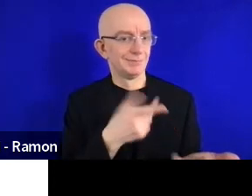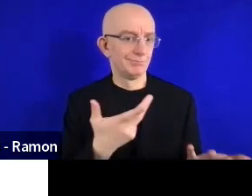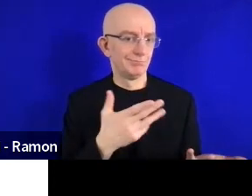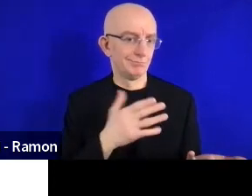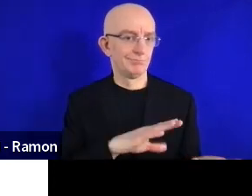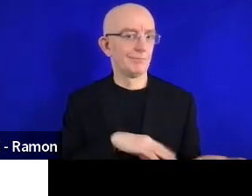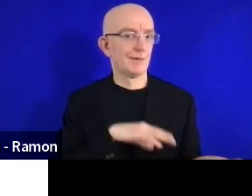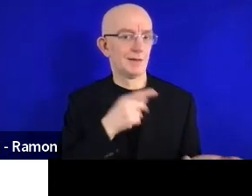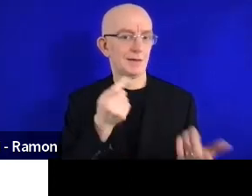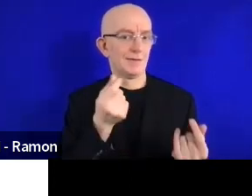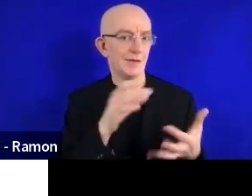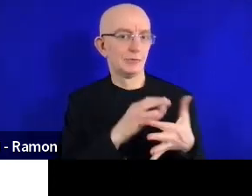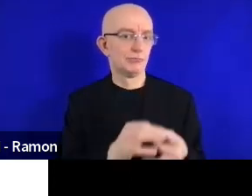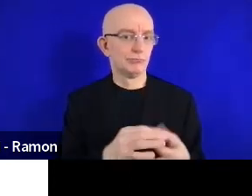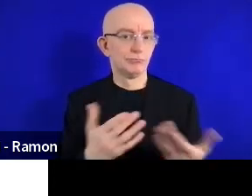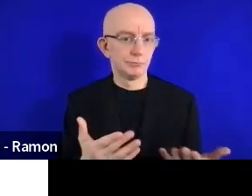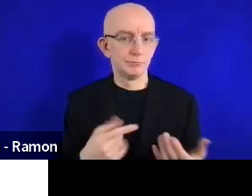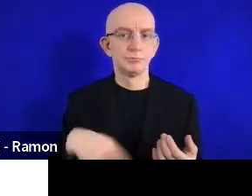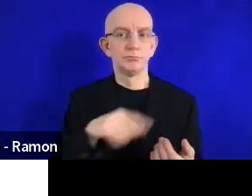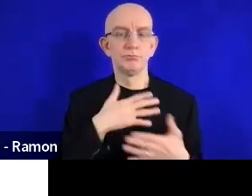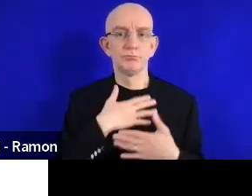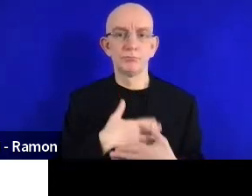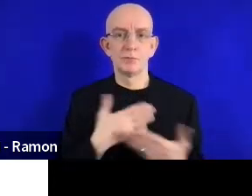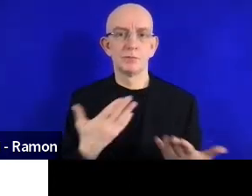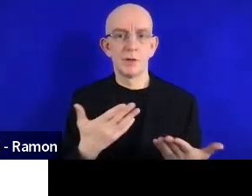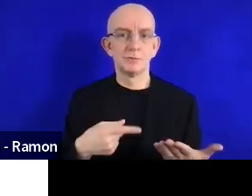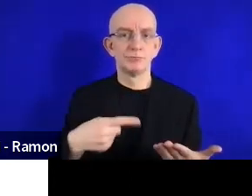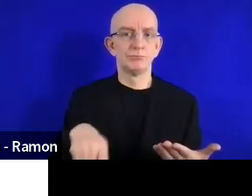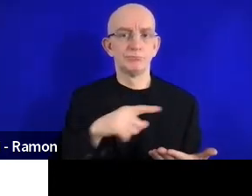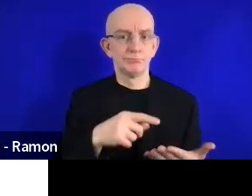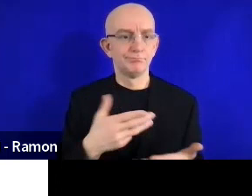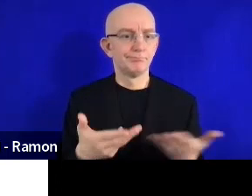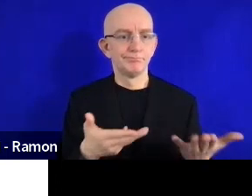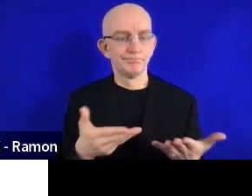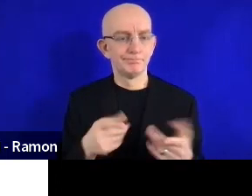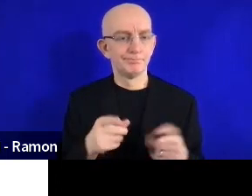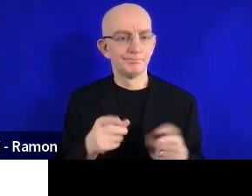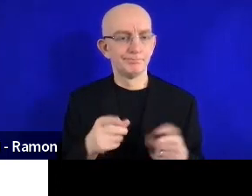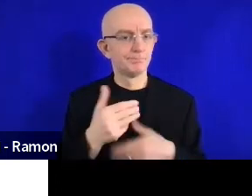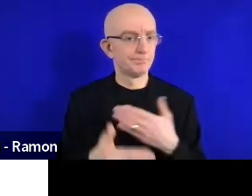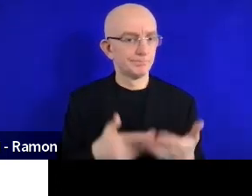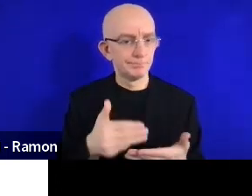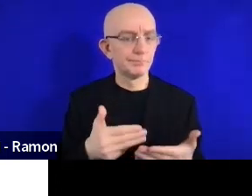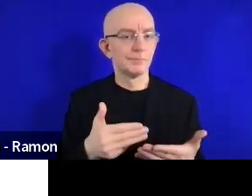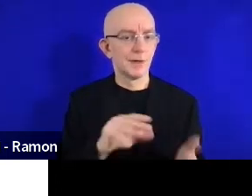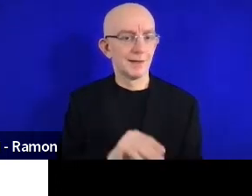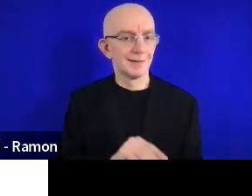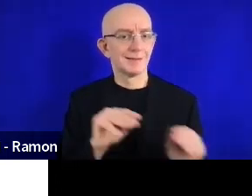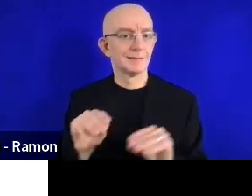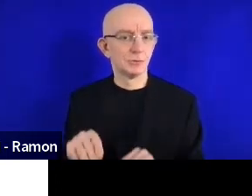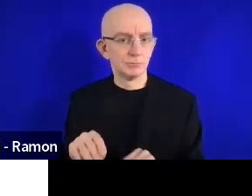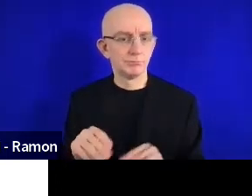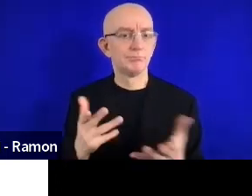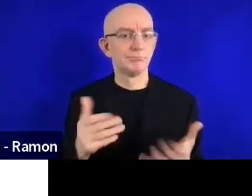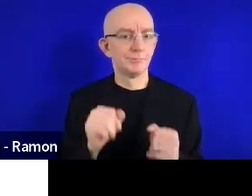model. We have realized we need shock-responsive social protection, including investments in systems